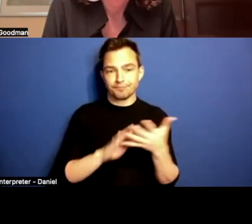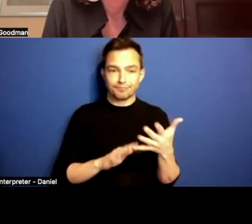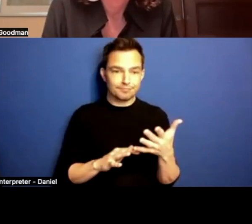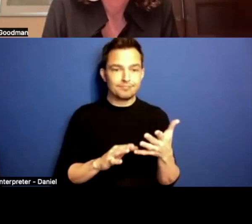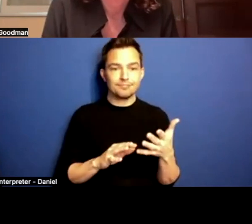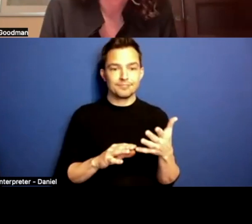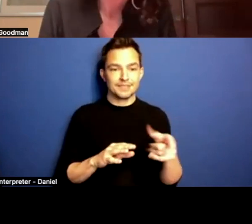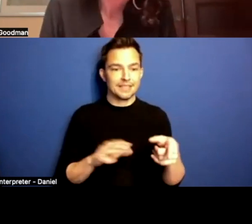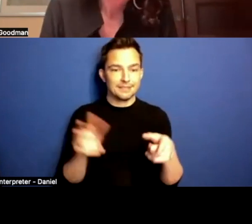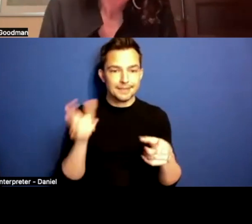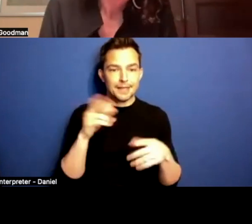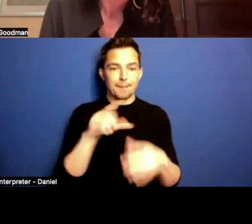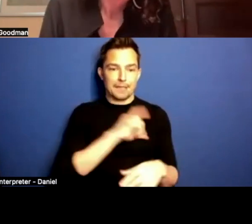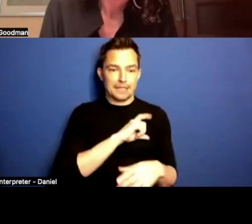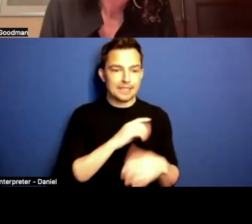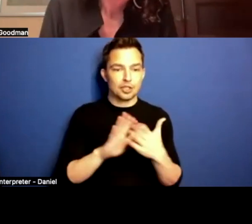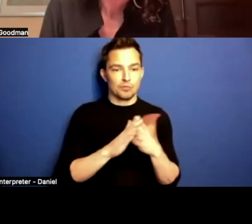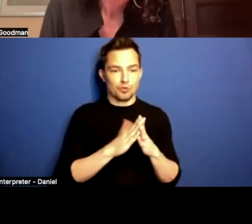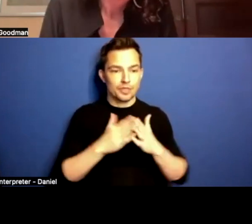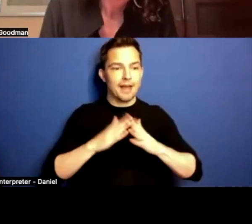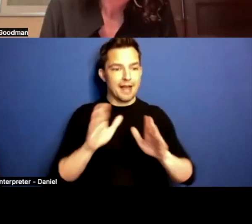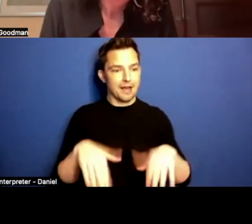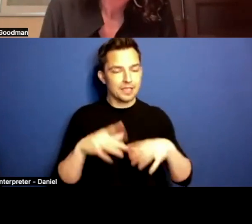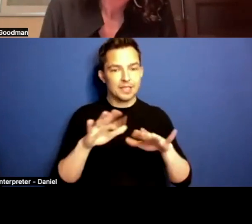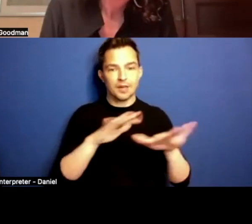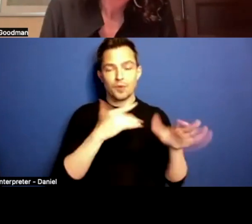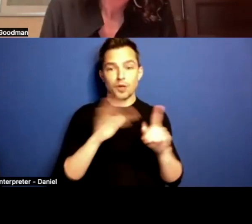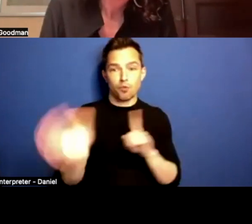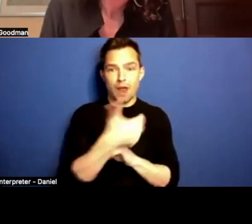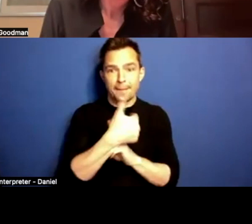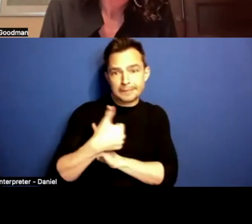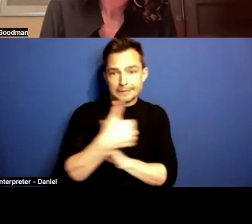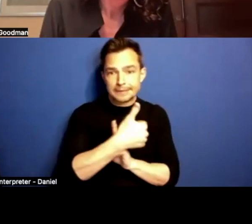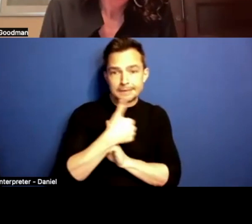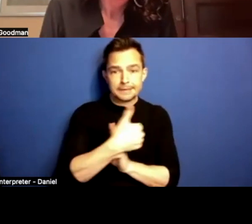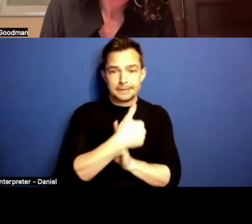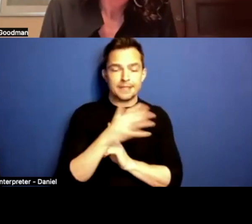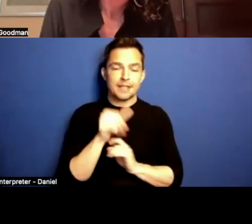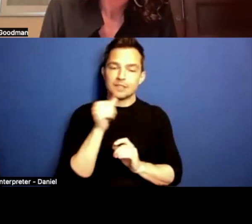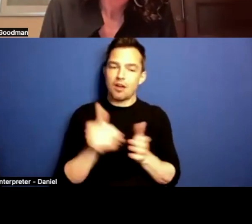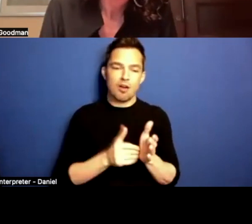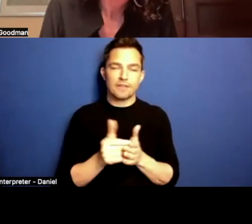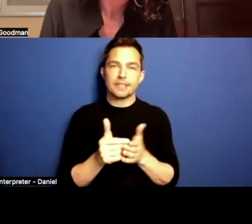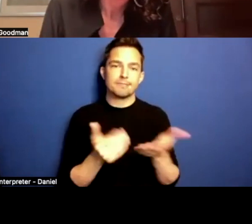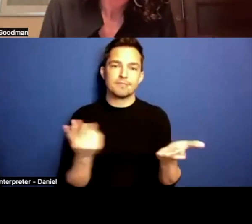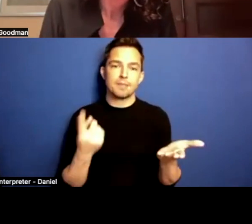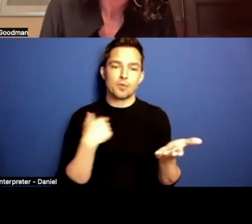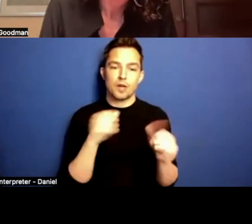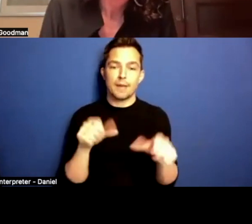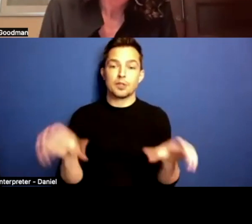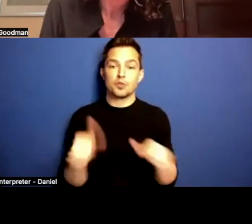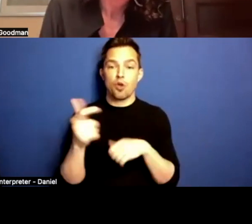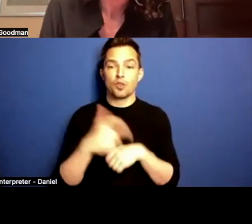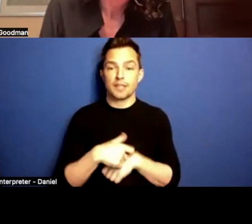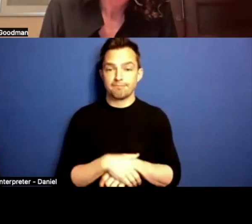and community and housing and, job. We want to wrap them in those things. And that's not often something that we can do all the time, but